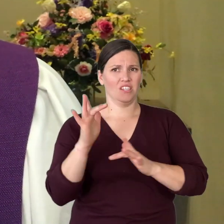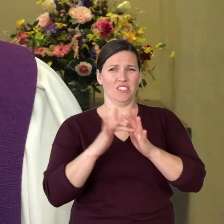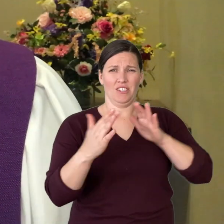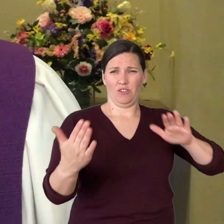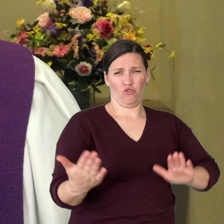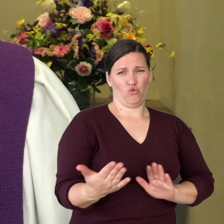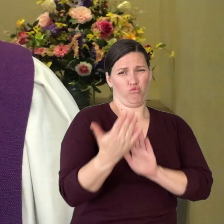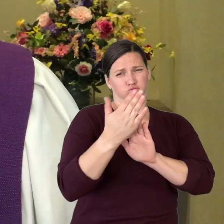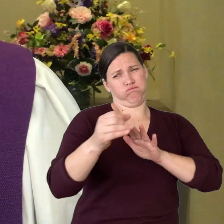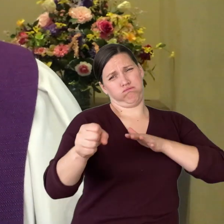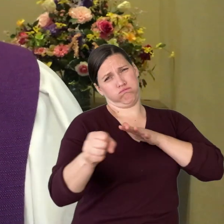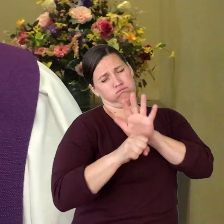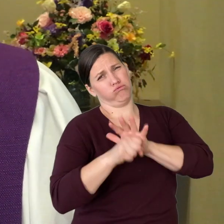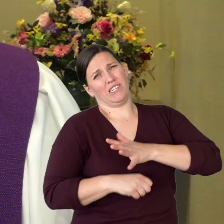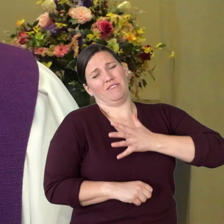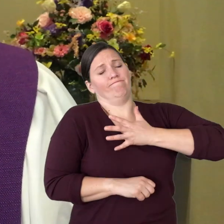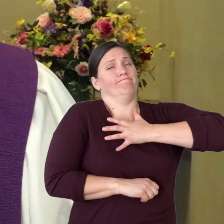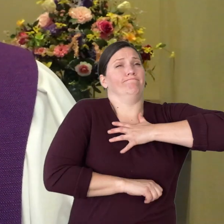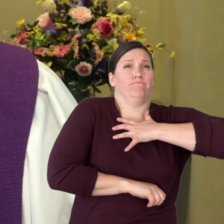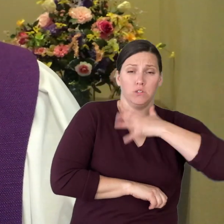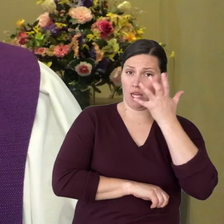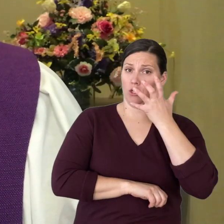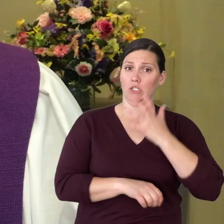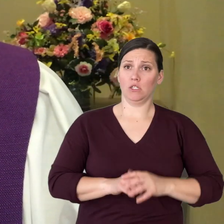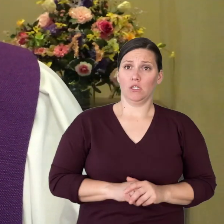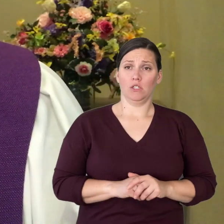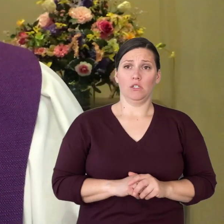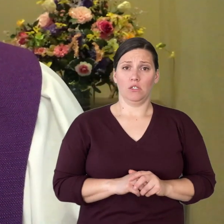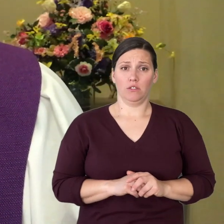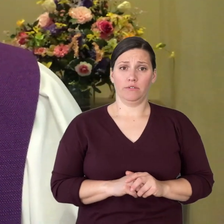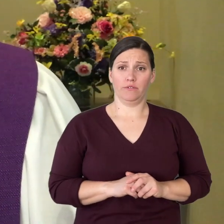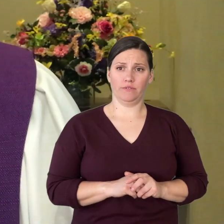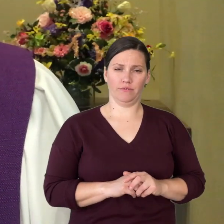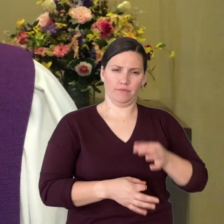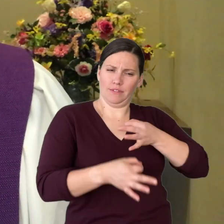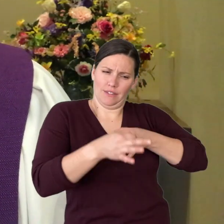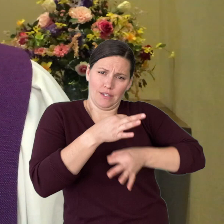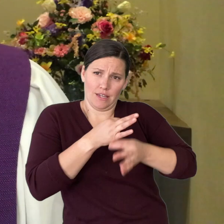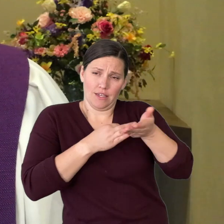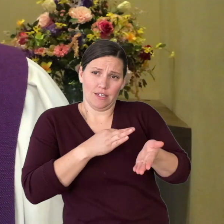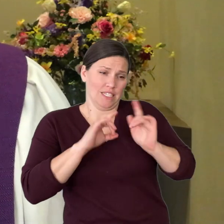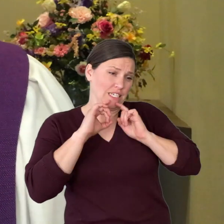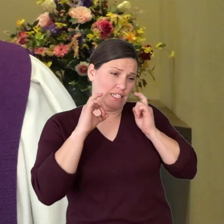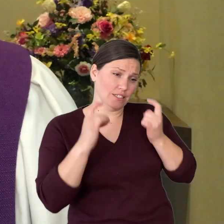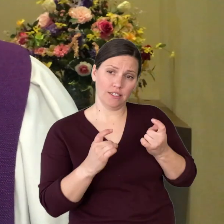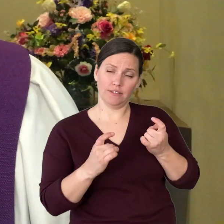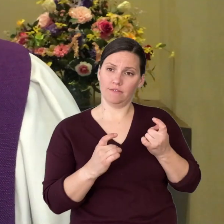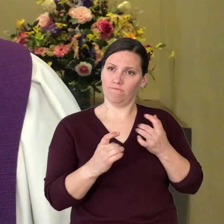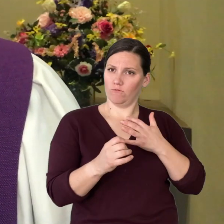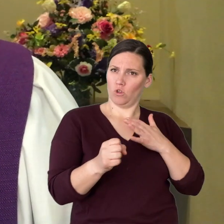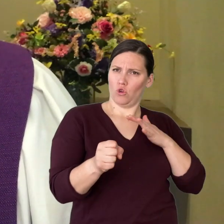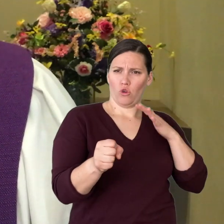Jesus faced the full wrath of God for your sins. The